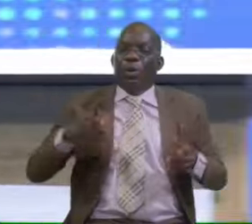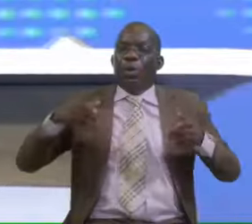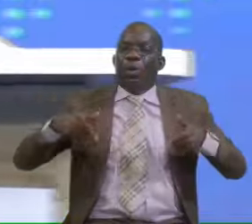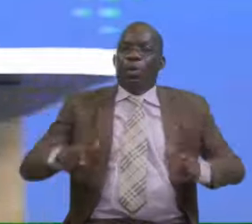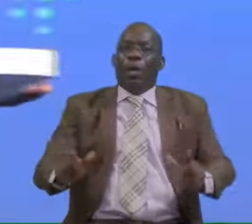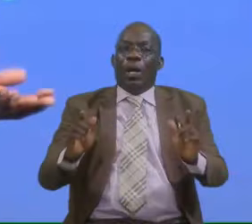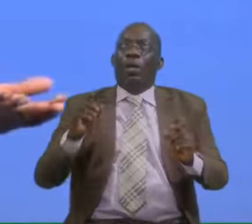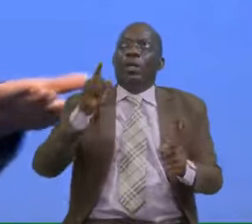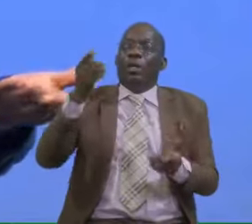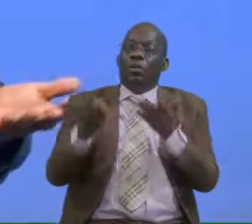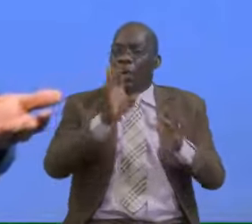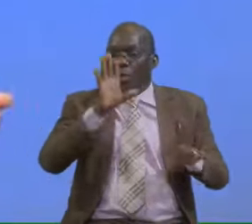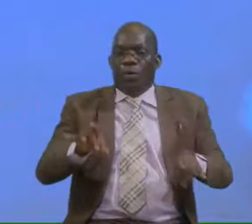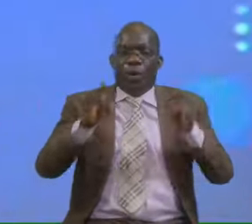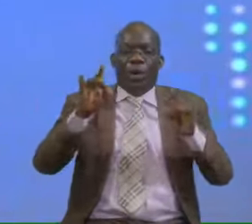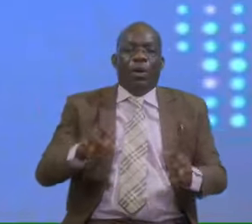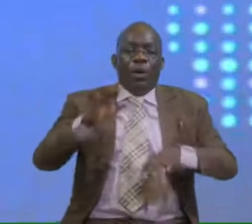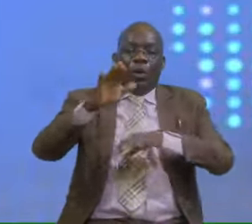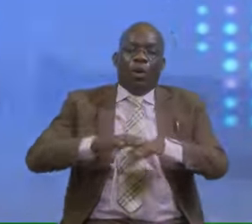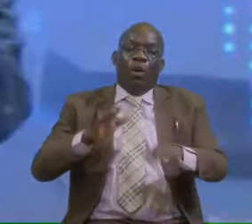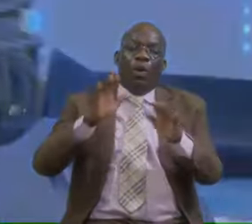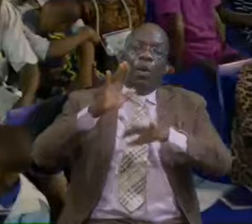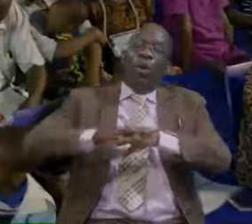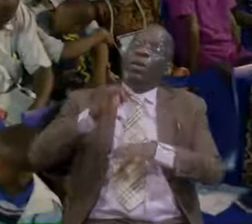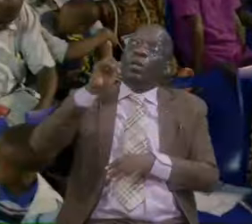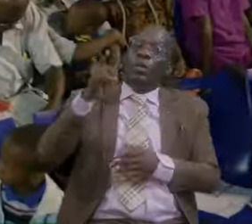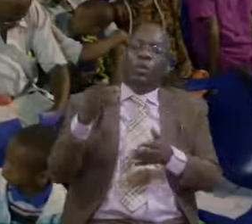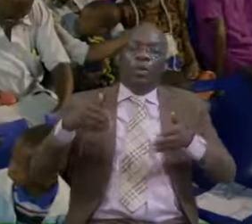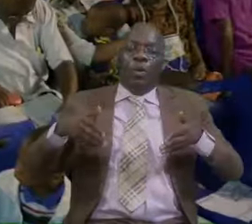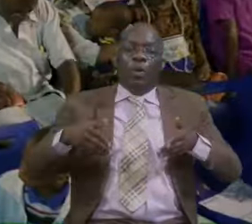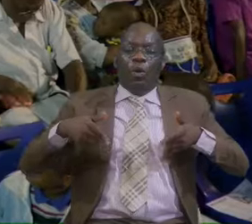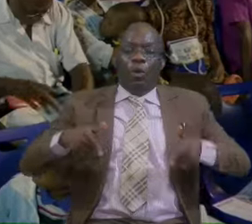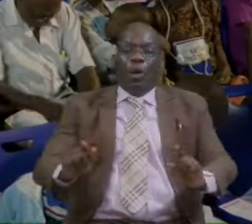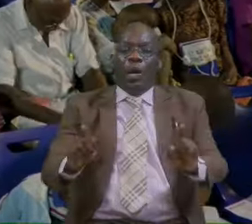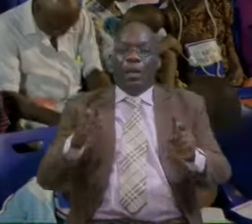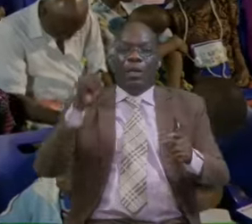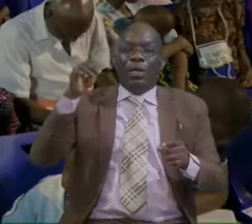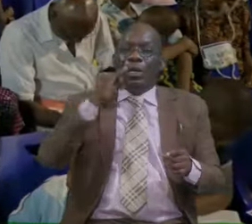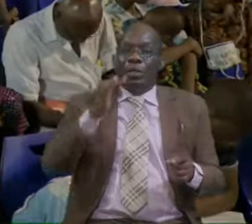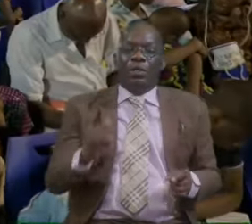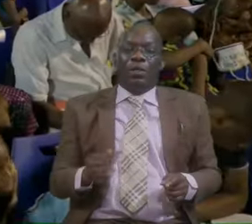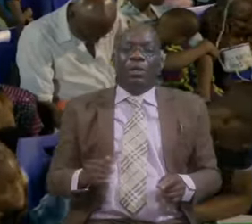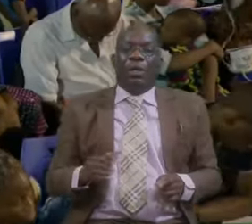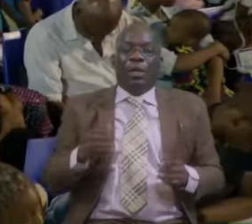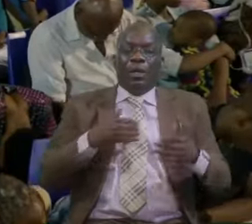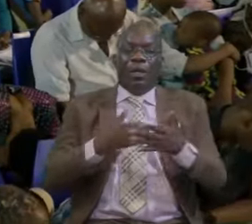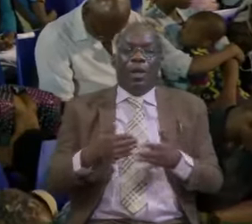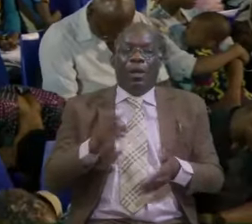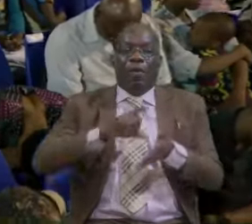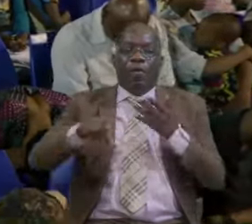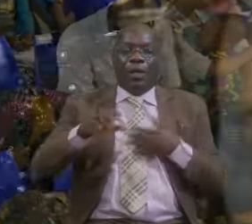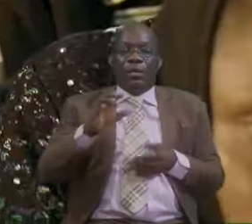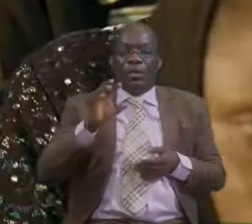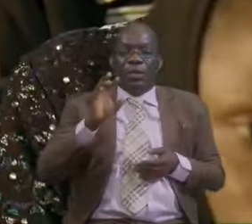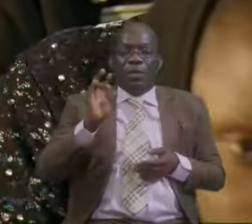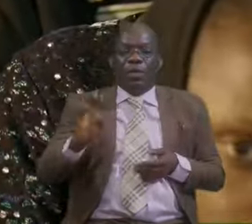Call ye upon him while he is near. Look at verse 7. In verse 7, let the